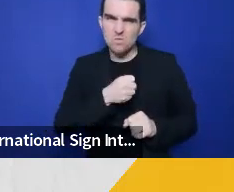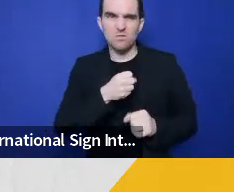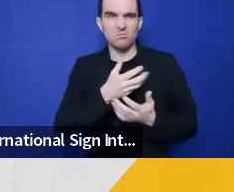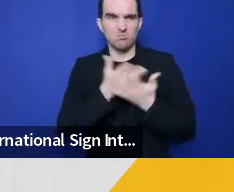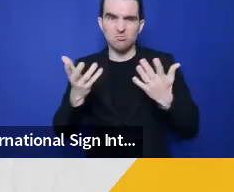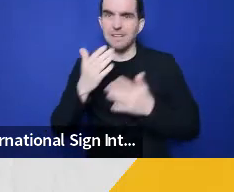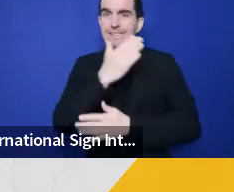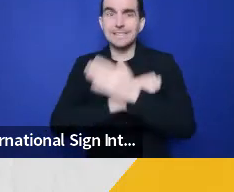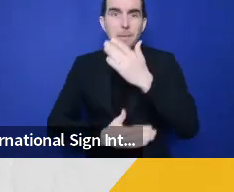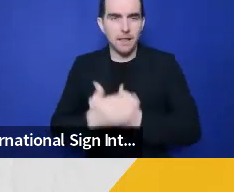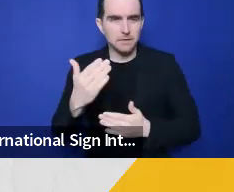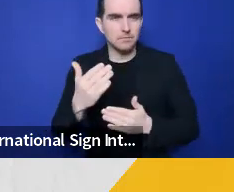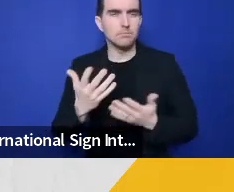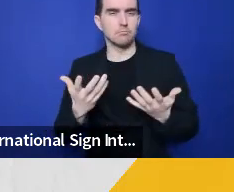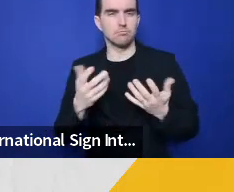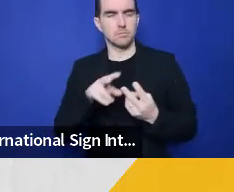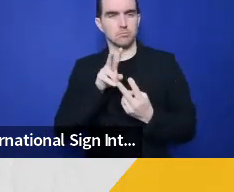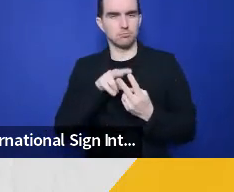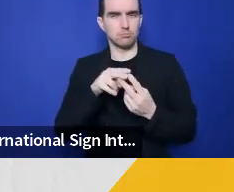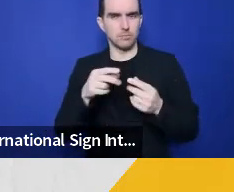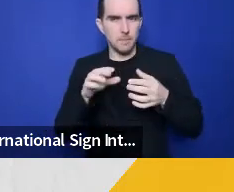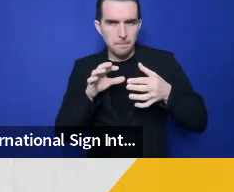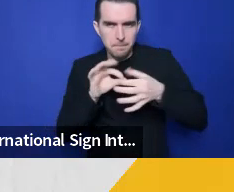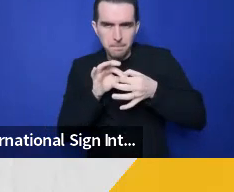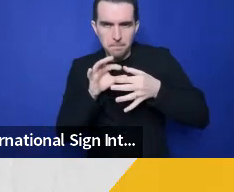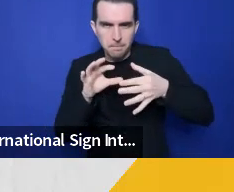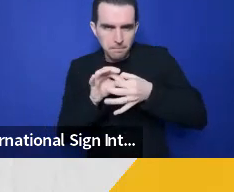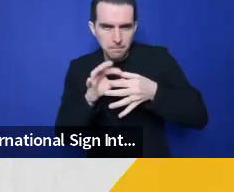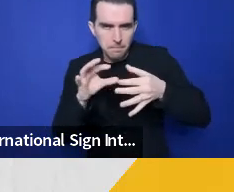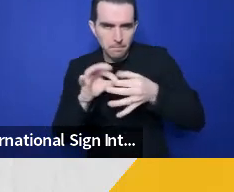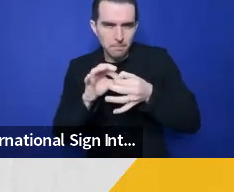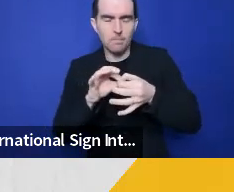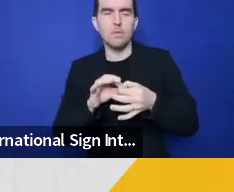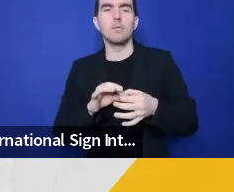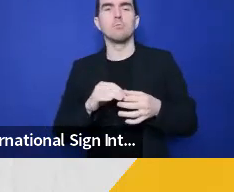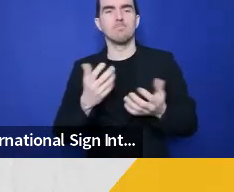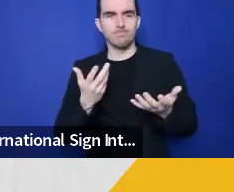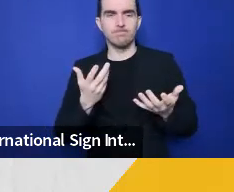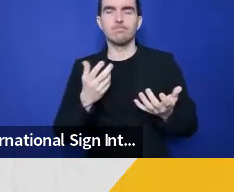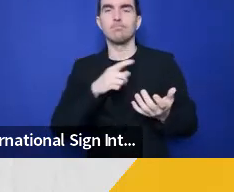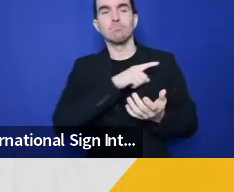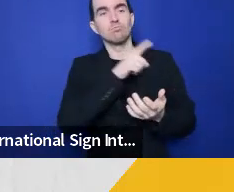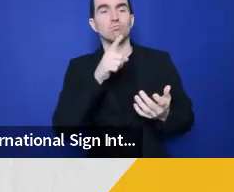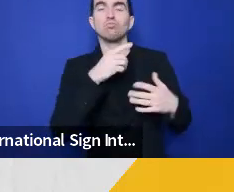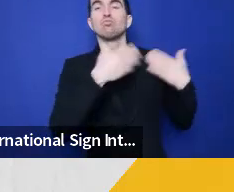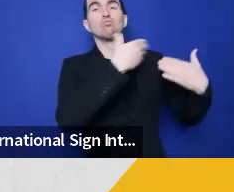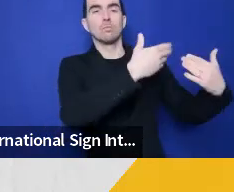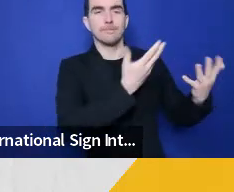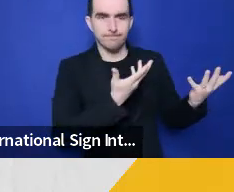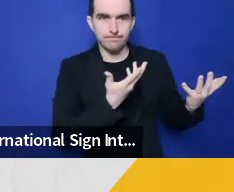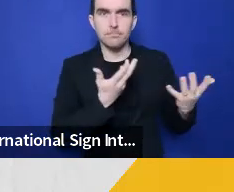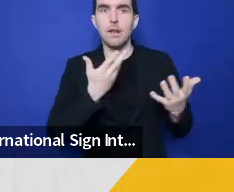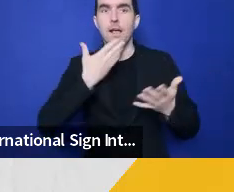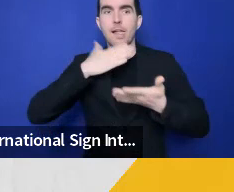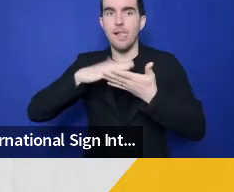all older persons live with a disability, and the level of functional limitation